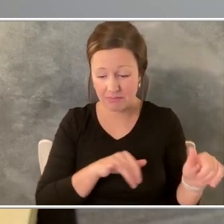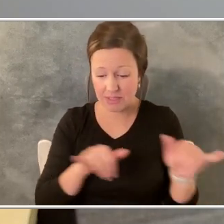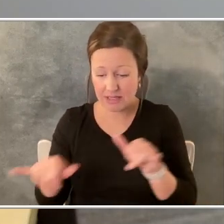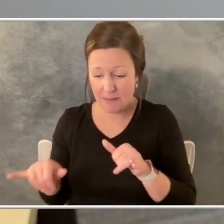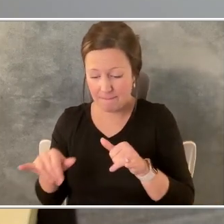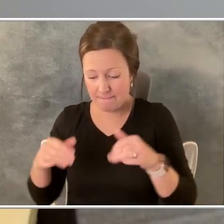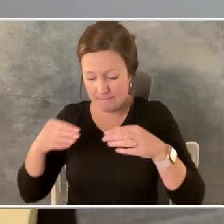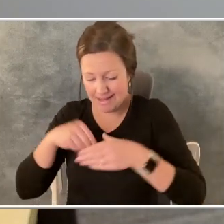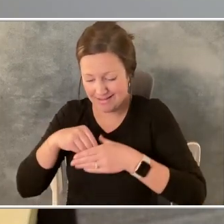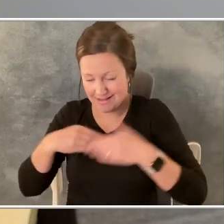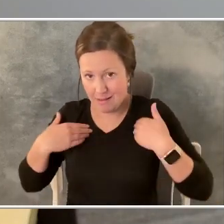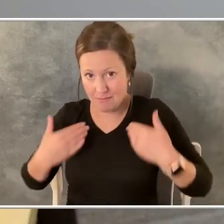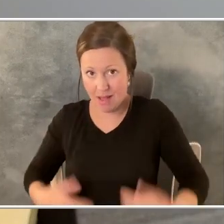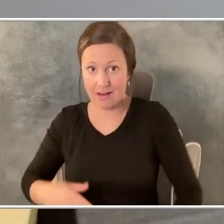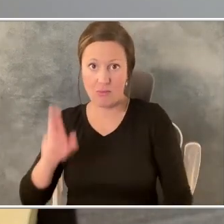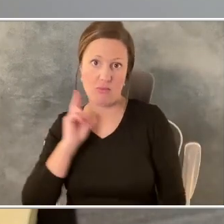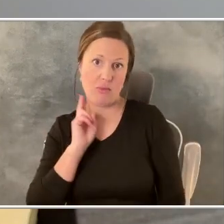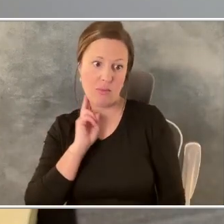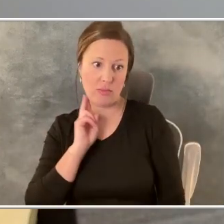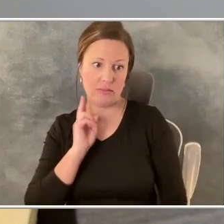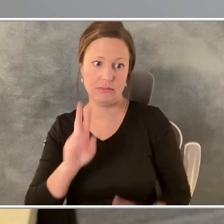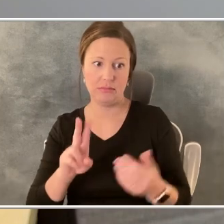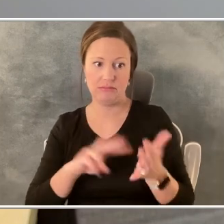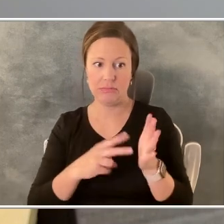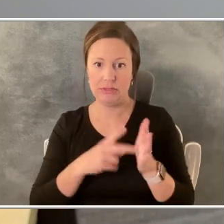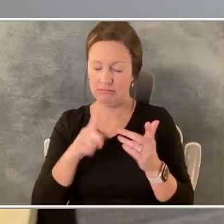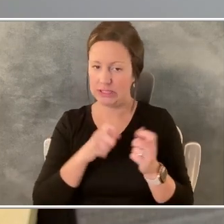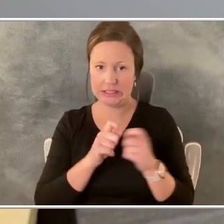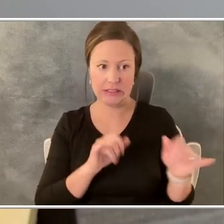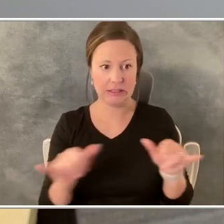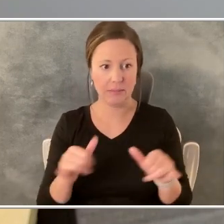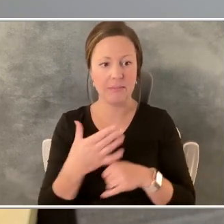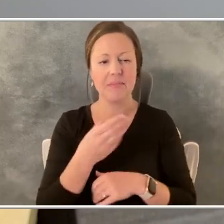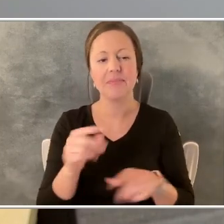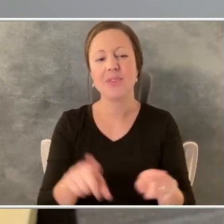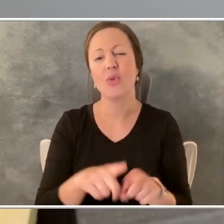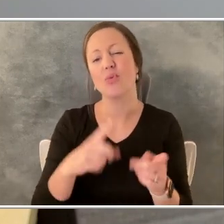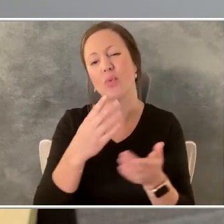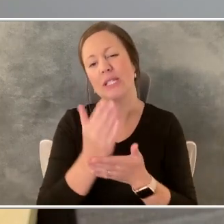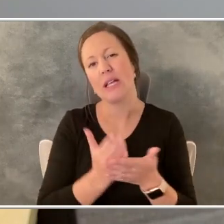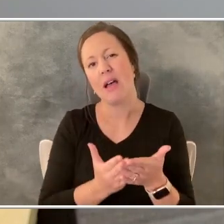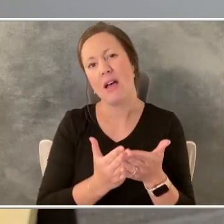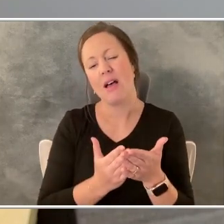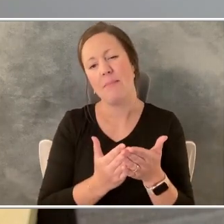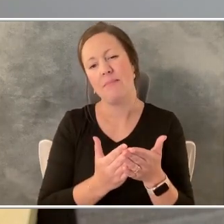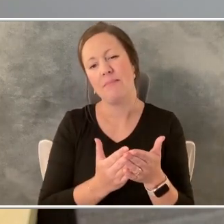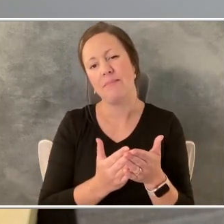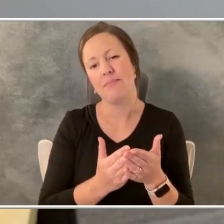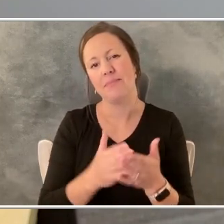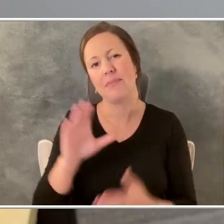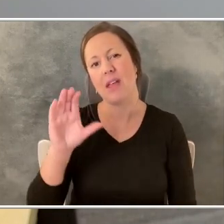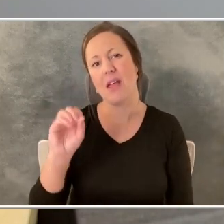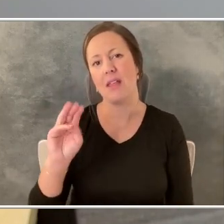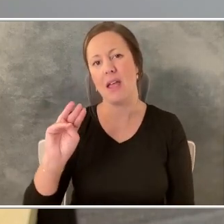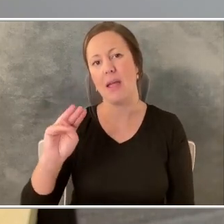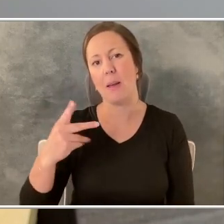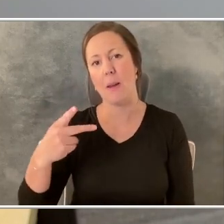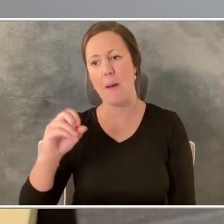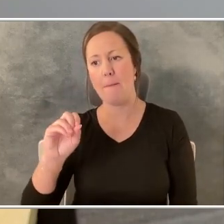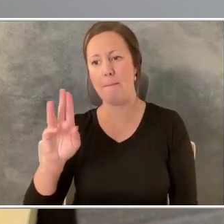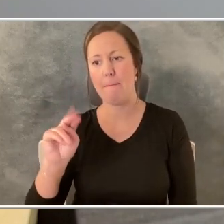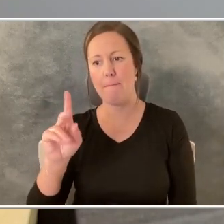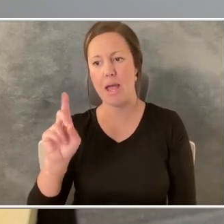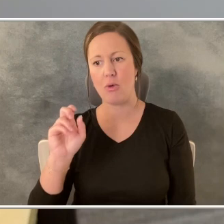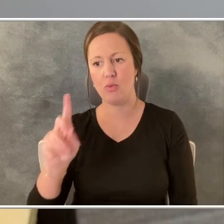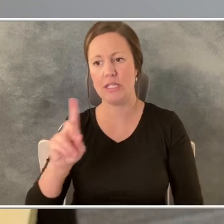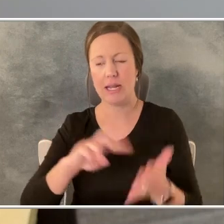your body would normally make. And then there are some places where they say compounded bioidentical hormones. Those are the hormones